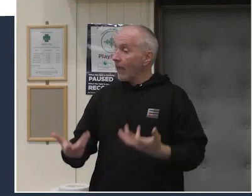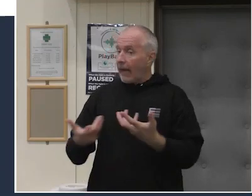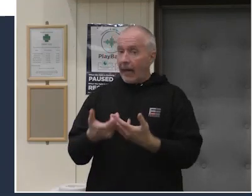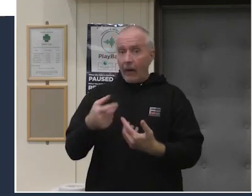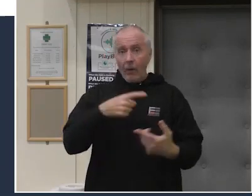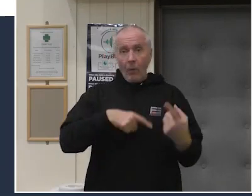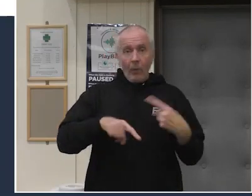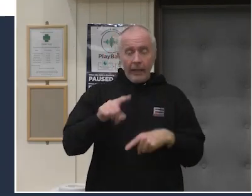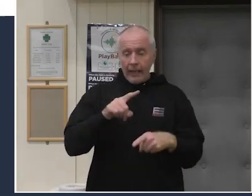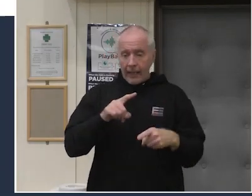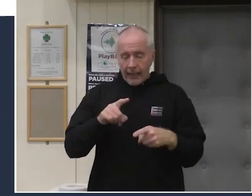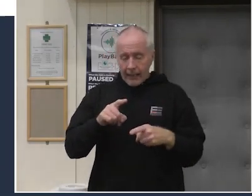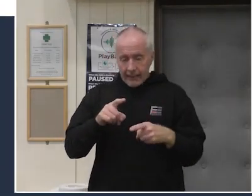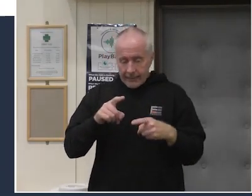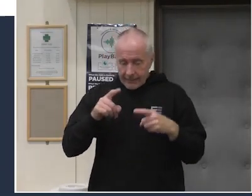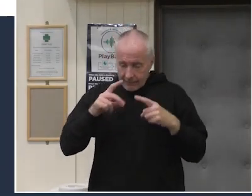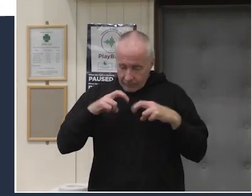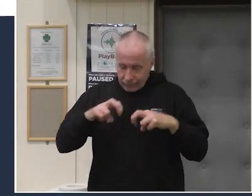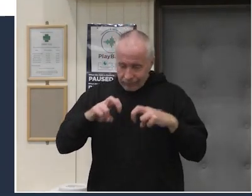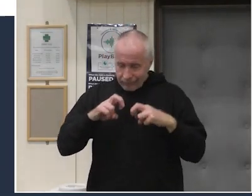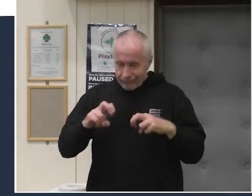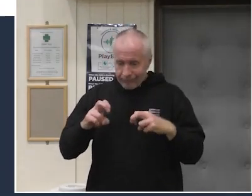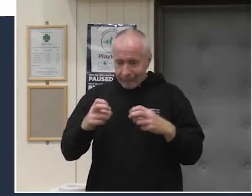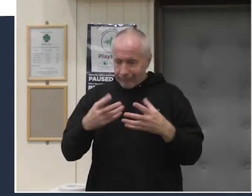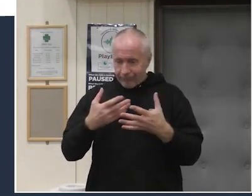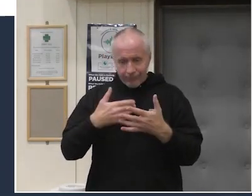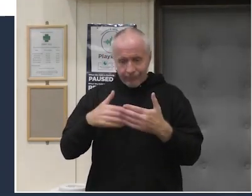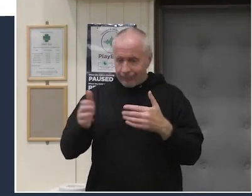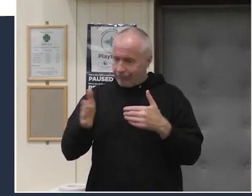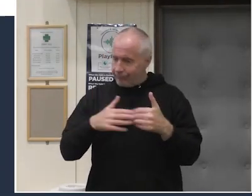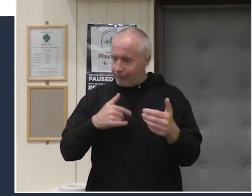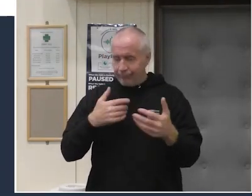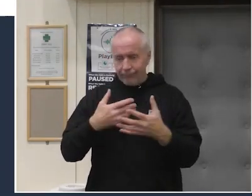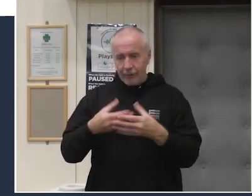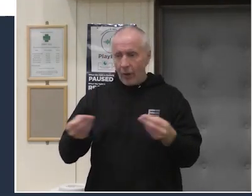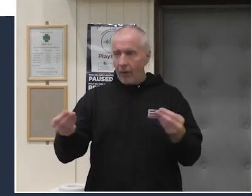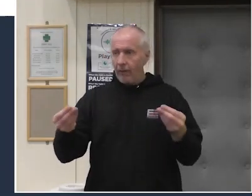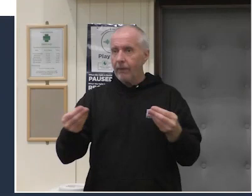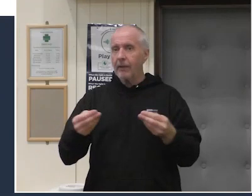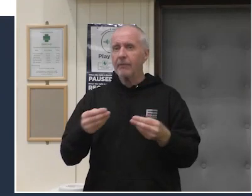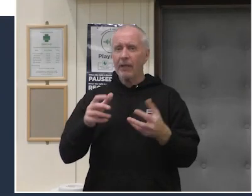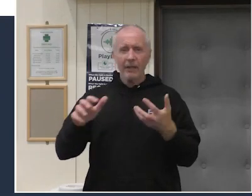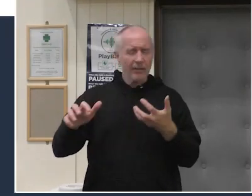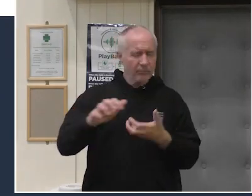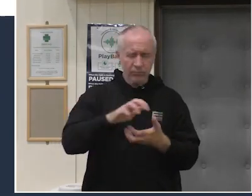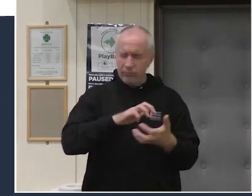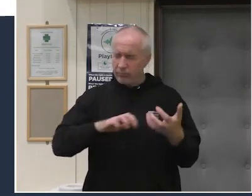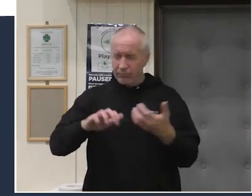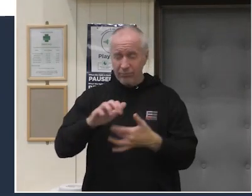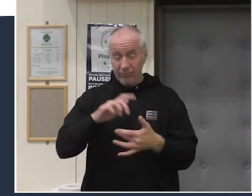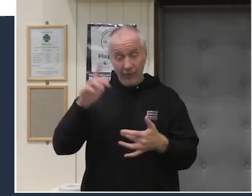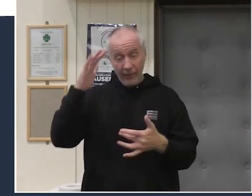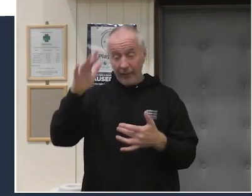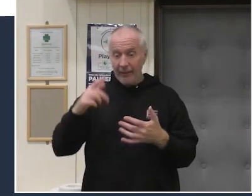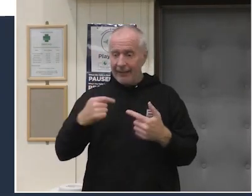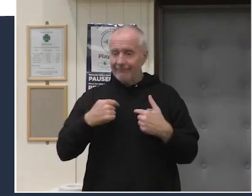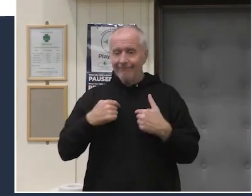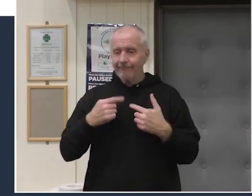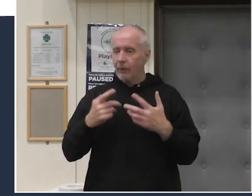this is even more complex theory that I won't claim to understand. However,